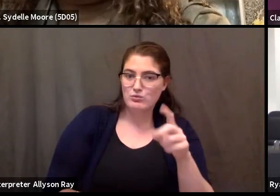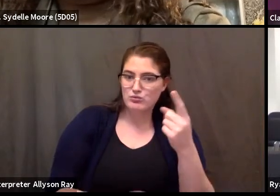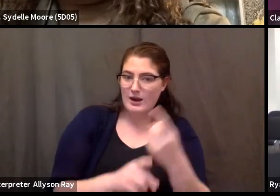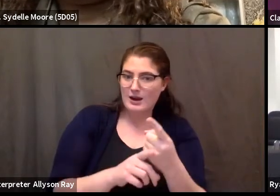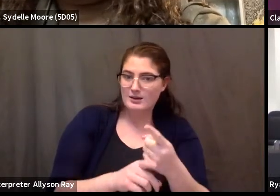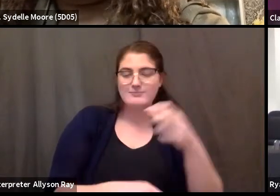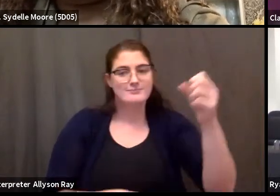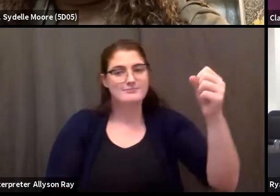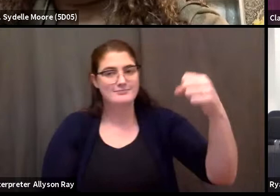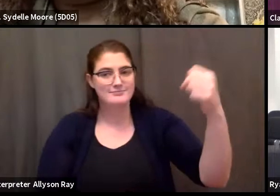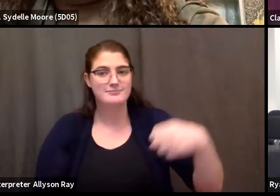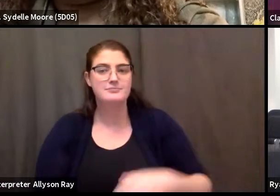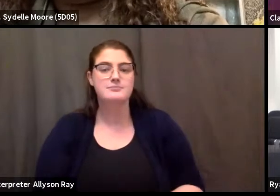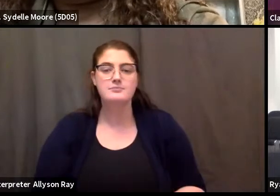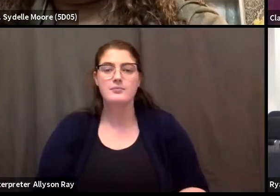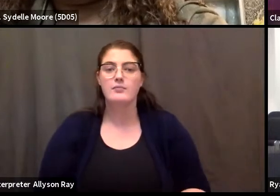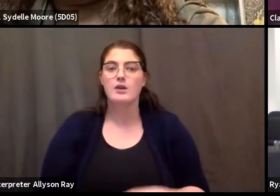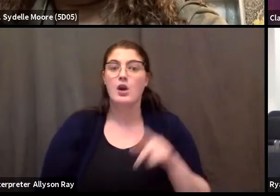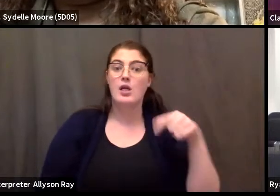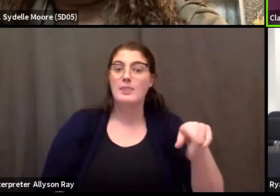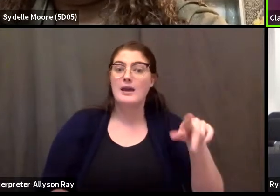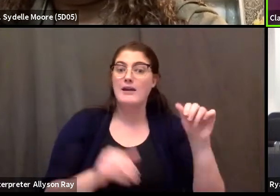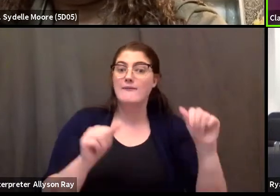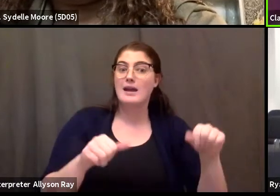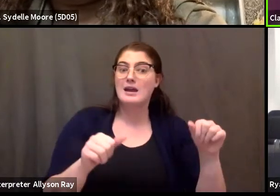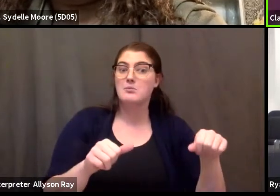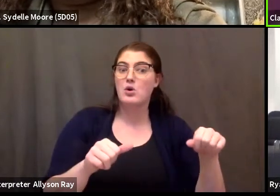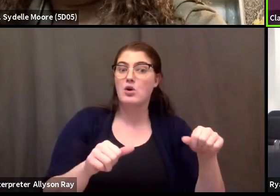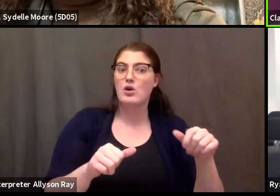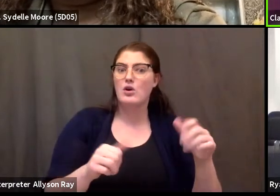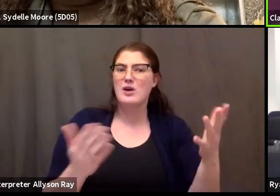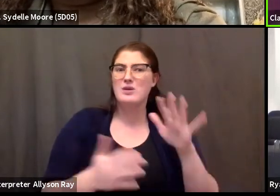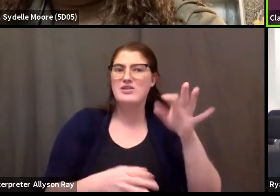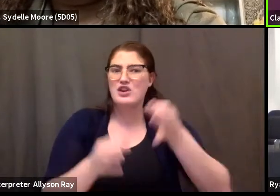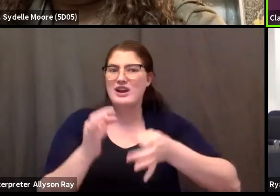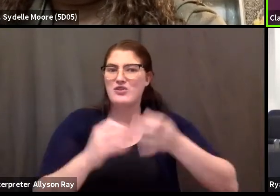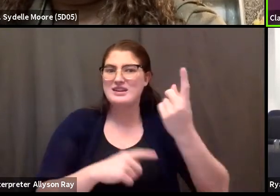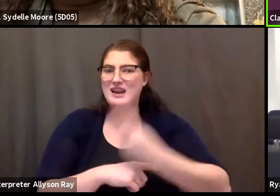Yes. Are they available? And what's their hearing date?